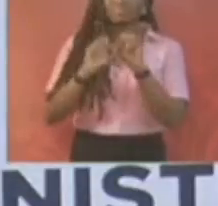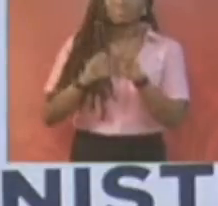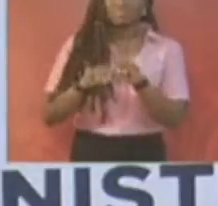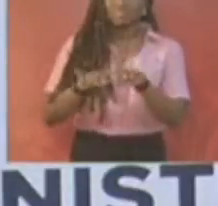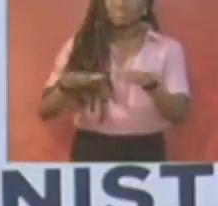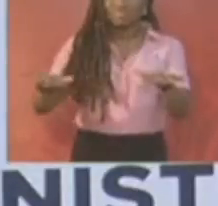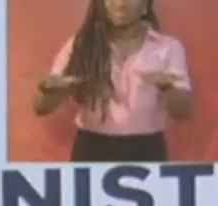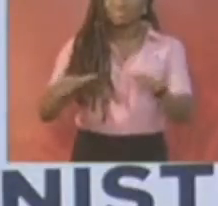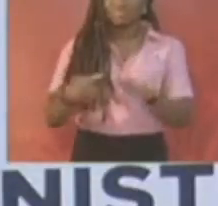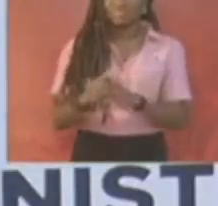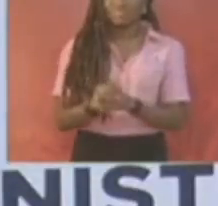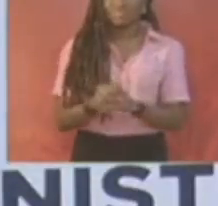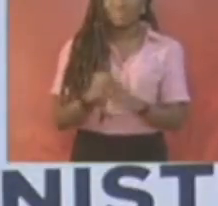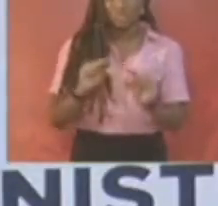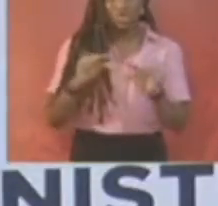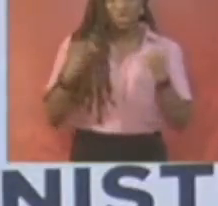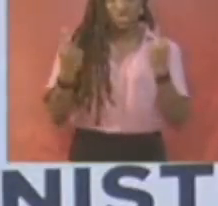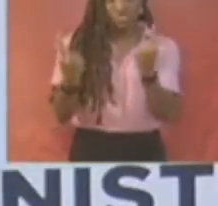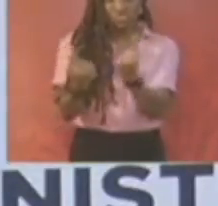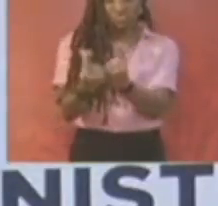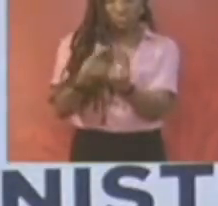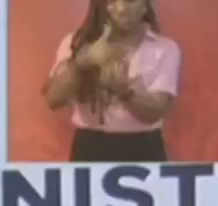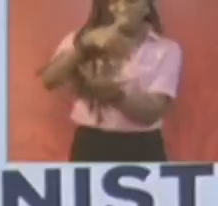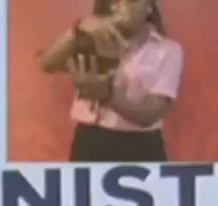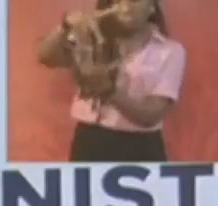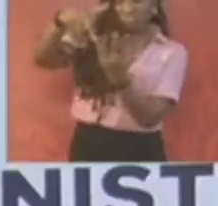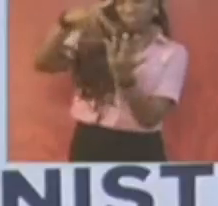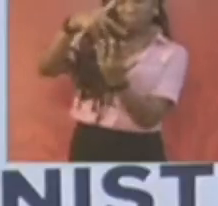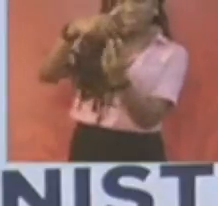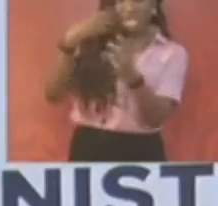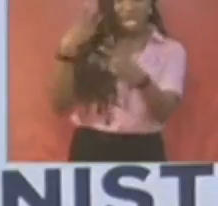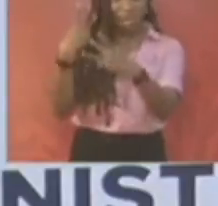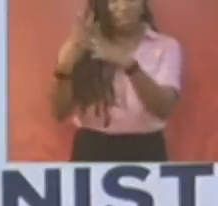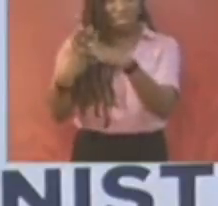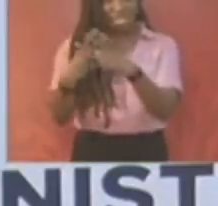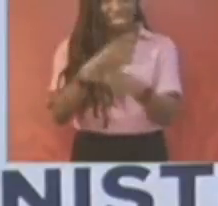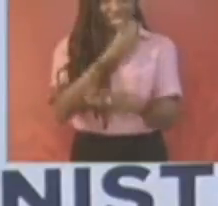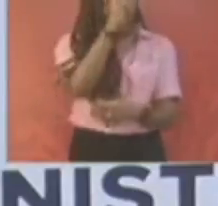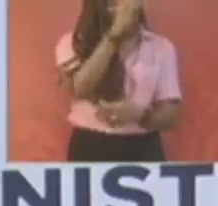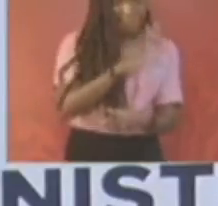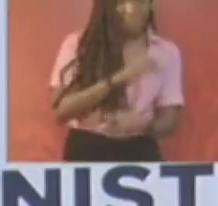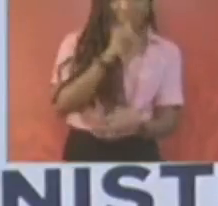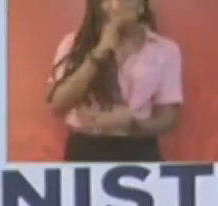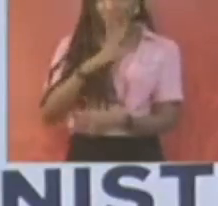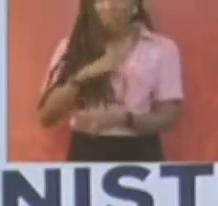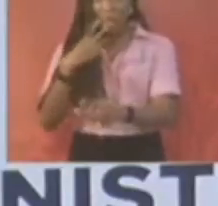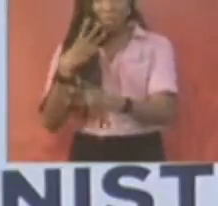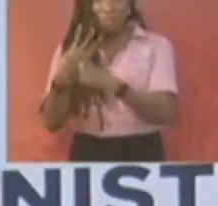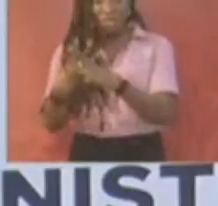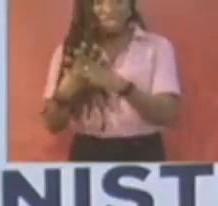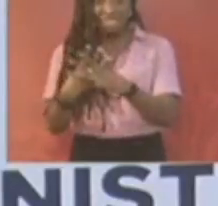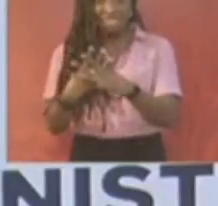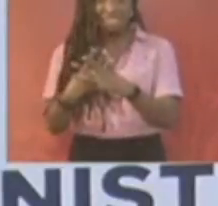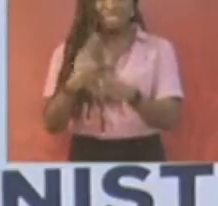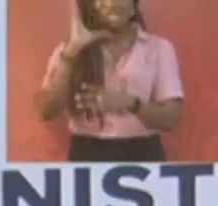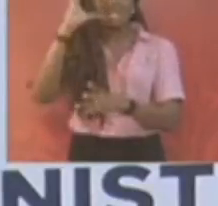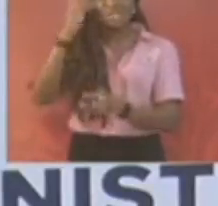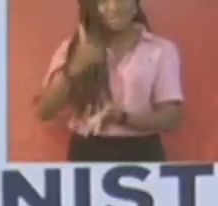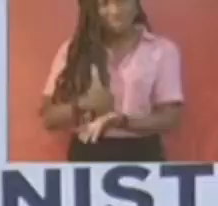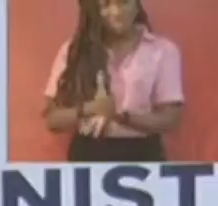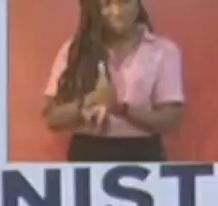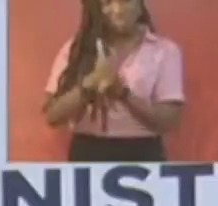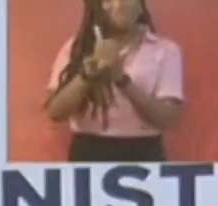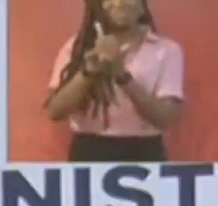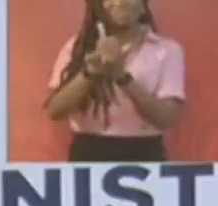of crowding in the female versus the male prison may present an advantage and an additional opportunity